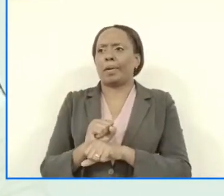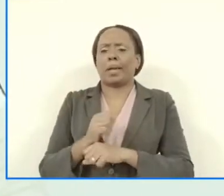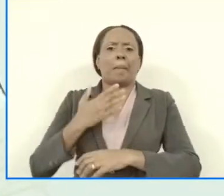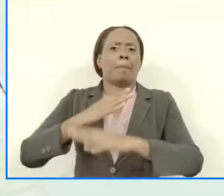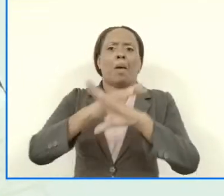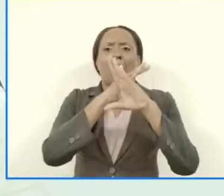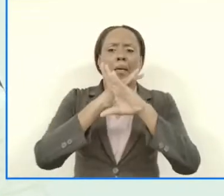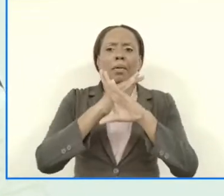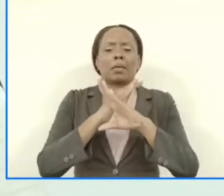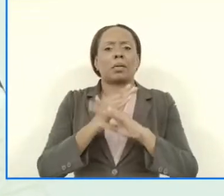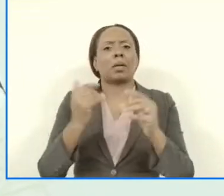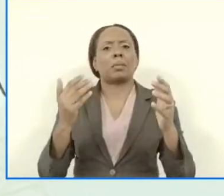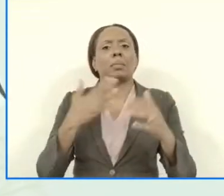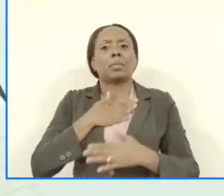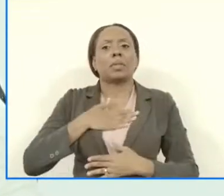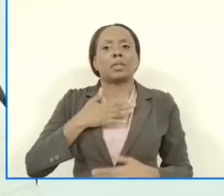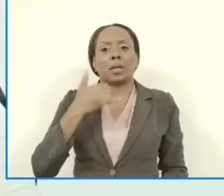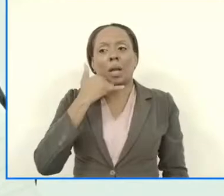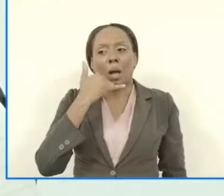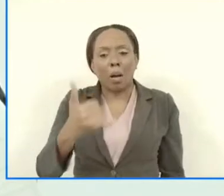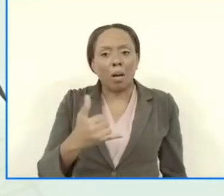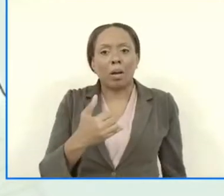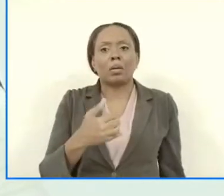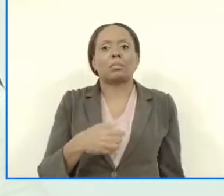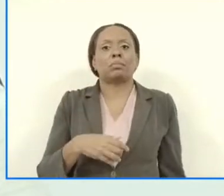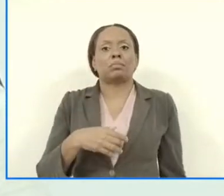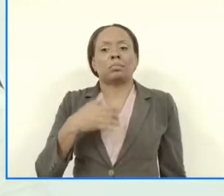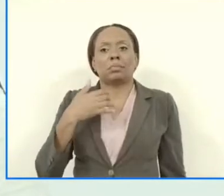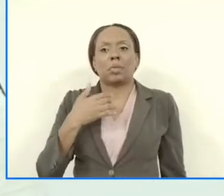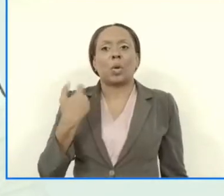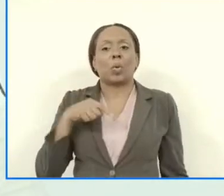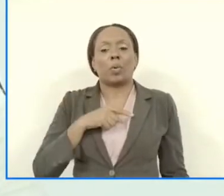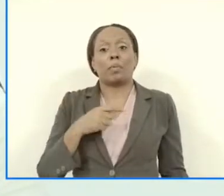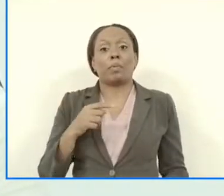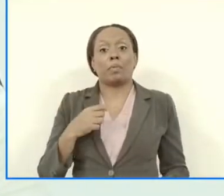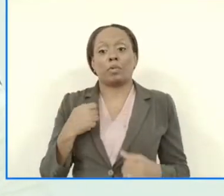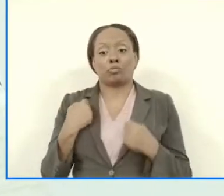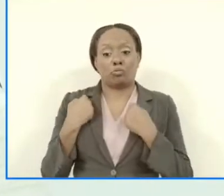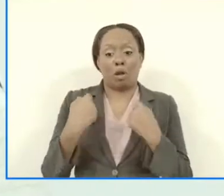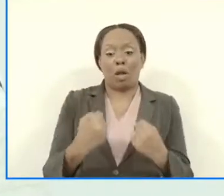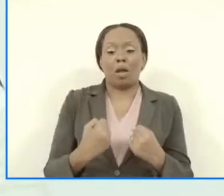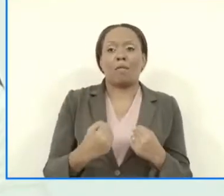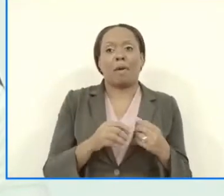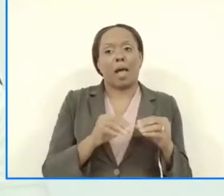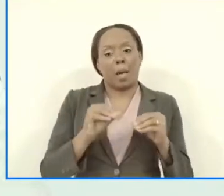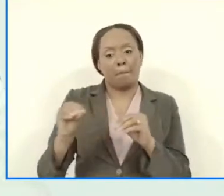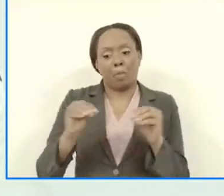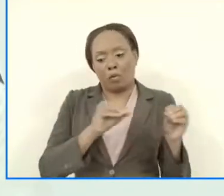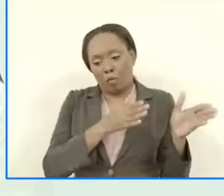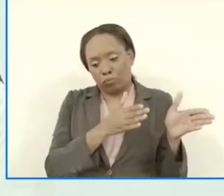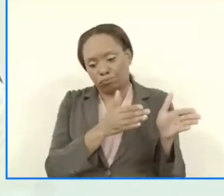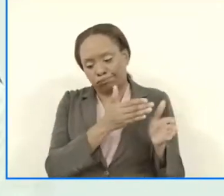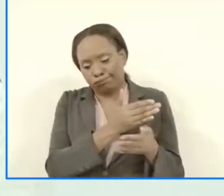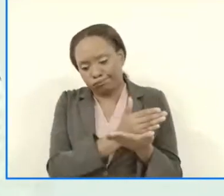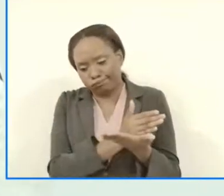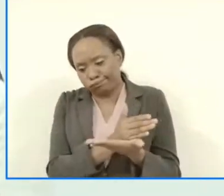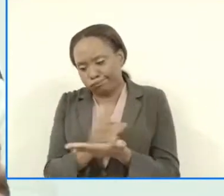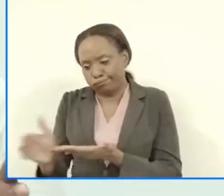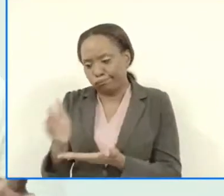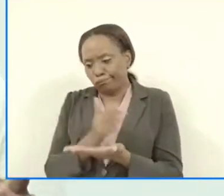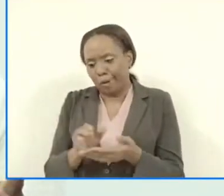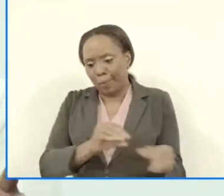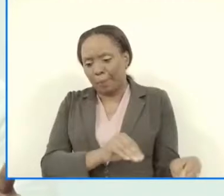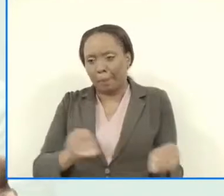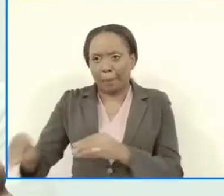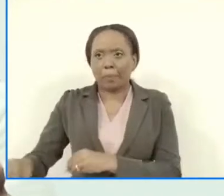call the hotline so that we can come, remove the debris, remove the bulky waste. So it serves 2 purposes. One,